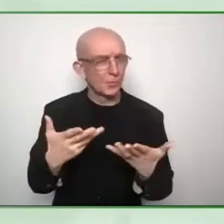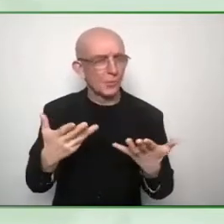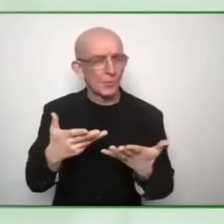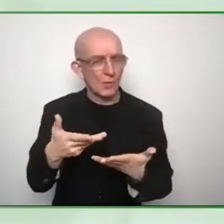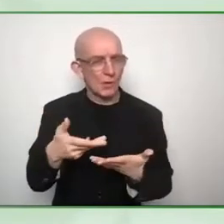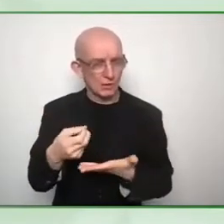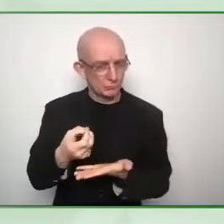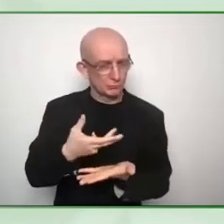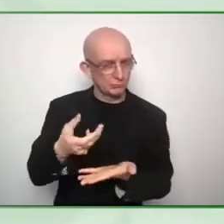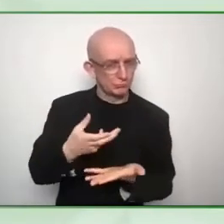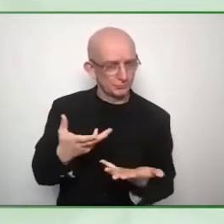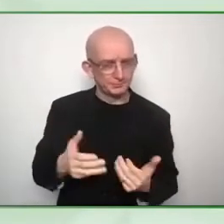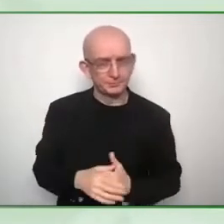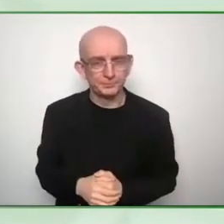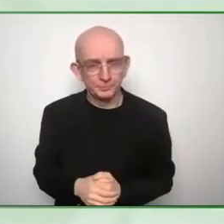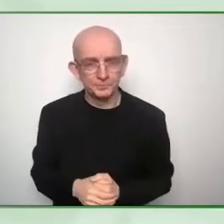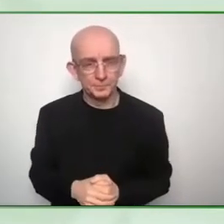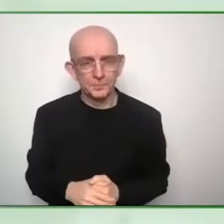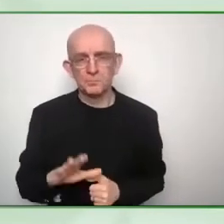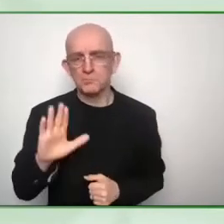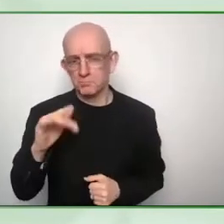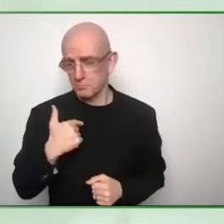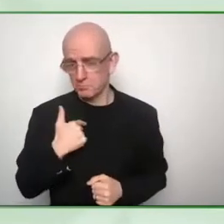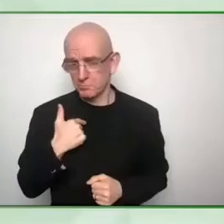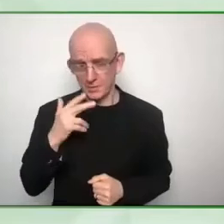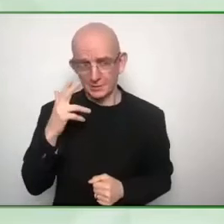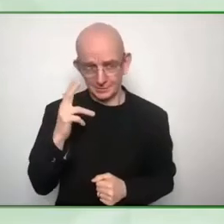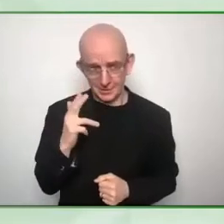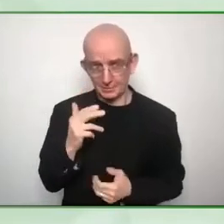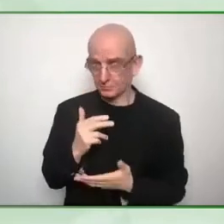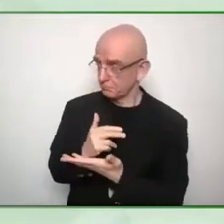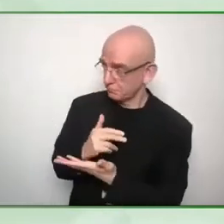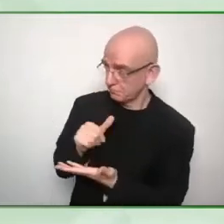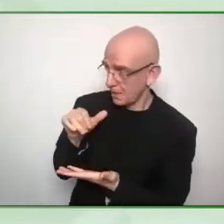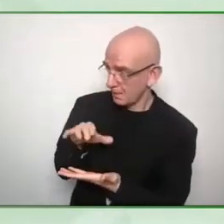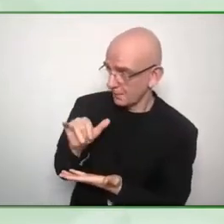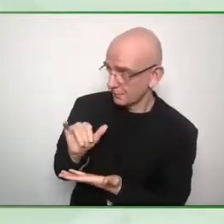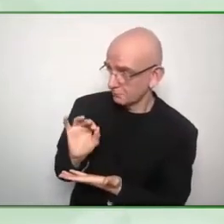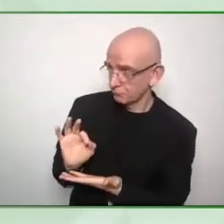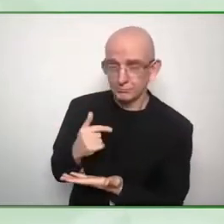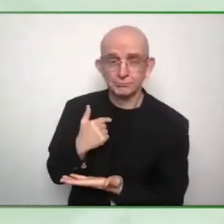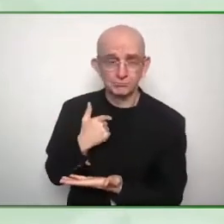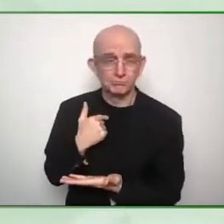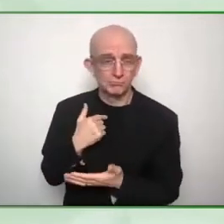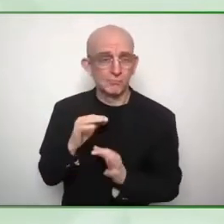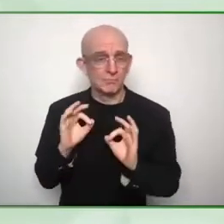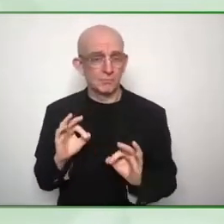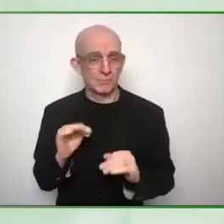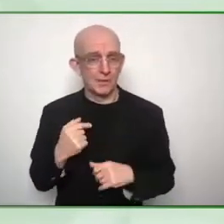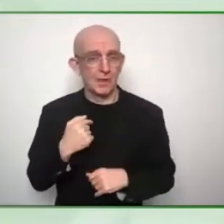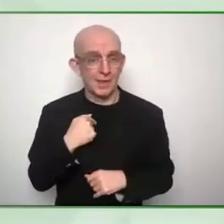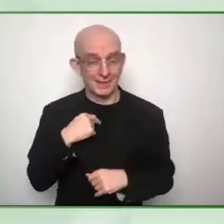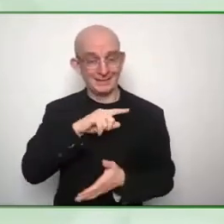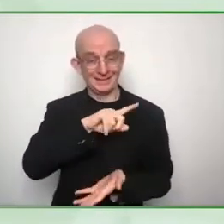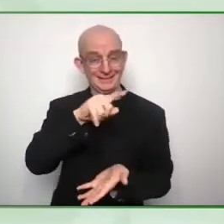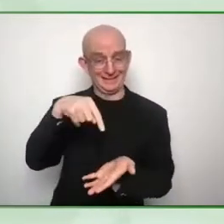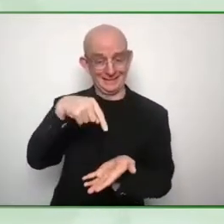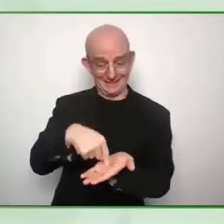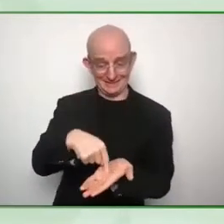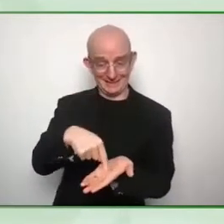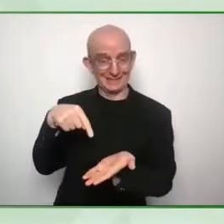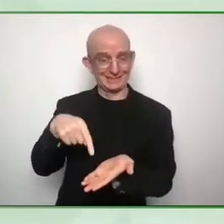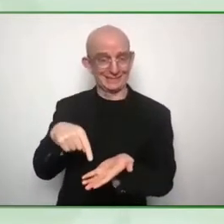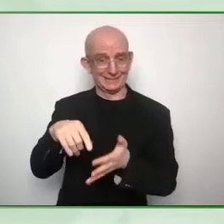housed under the Office of the President. We have a woman president, President Rabin Walker, and she